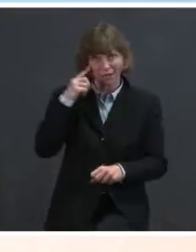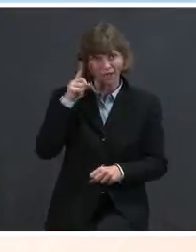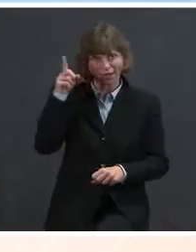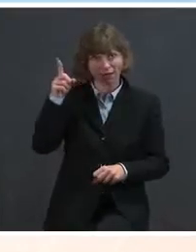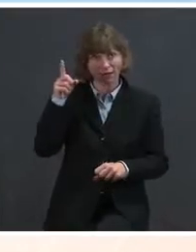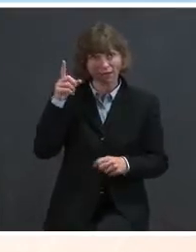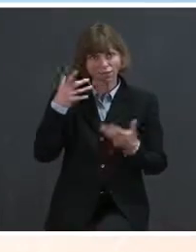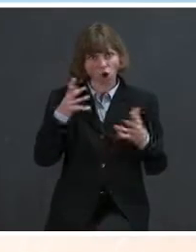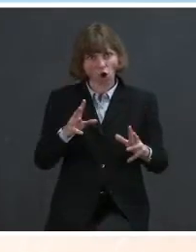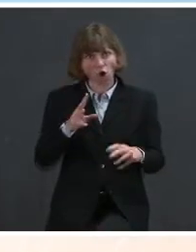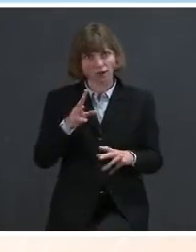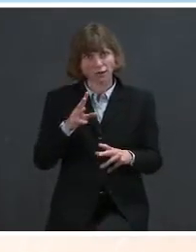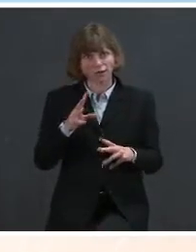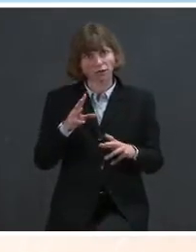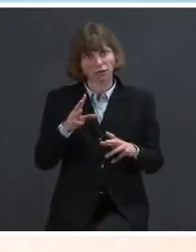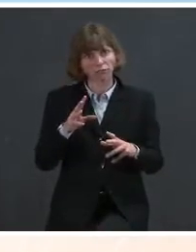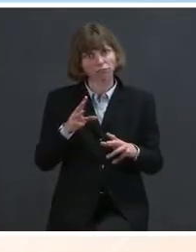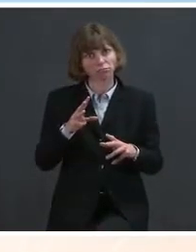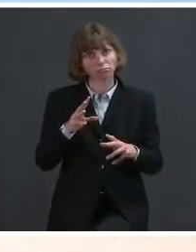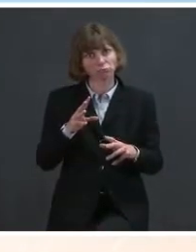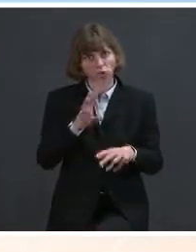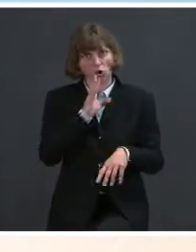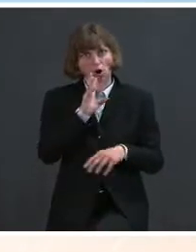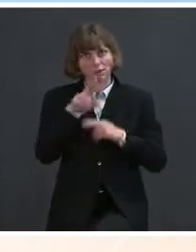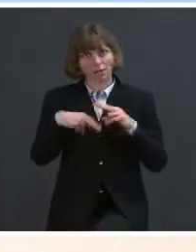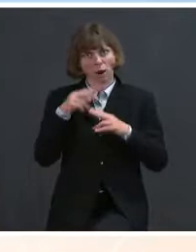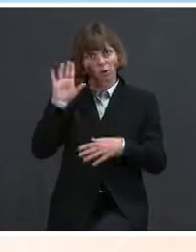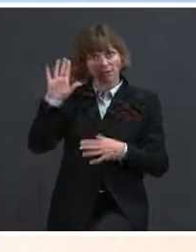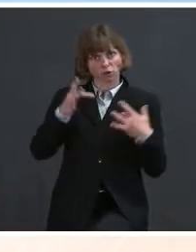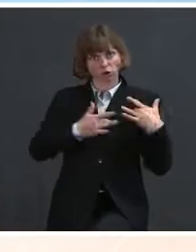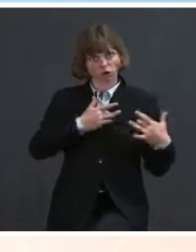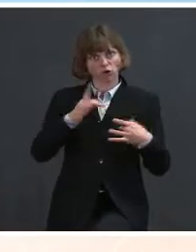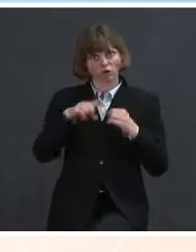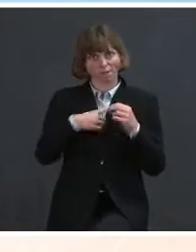the rhetoric and the